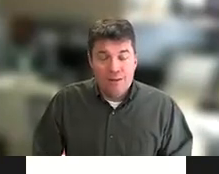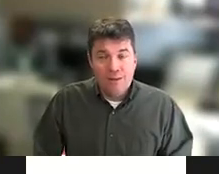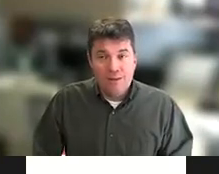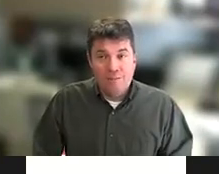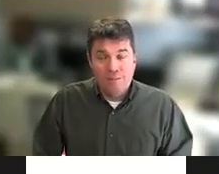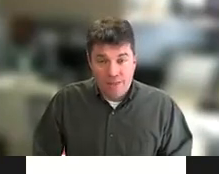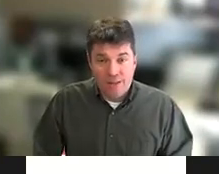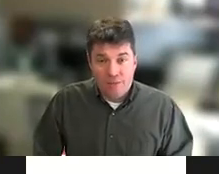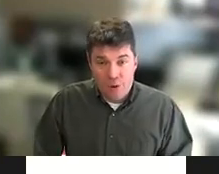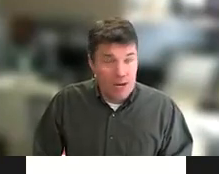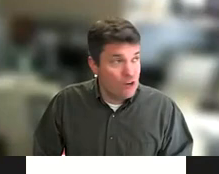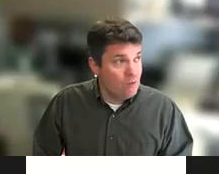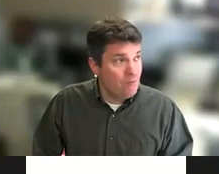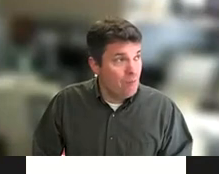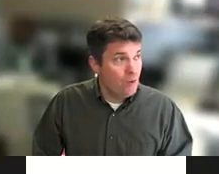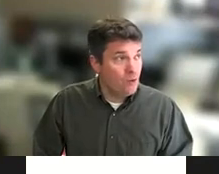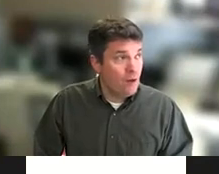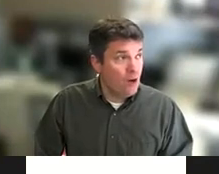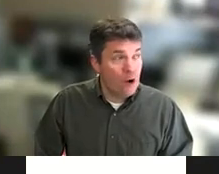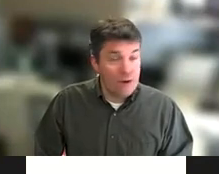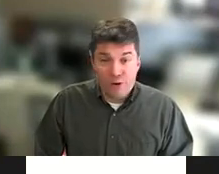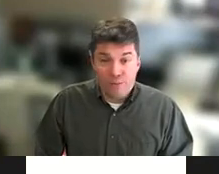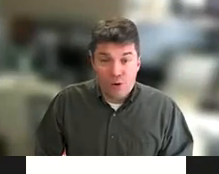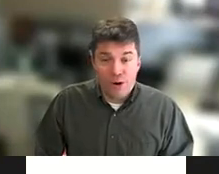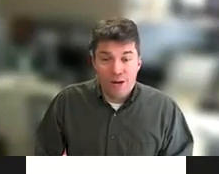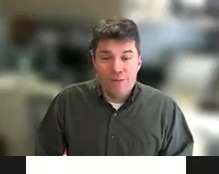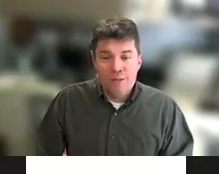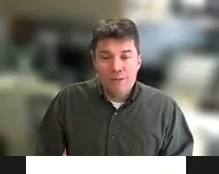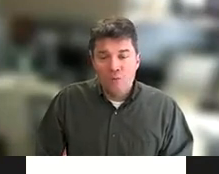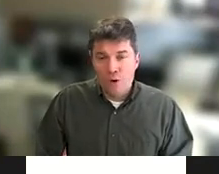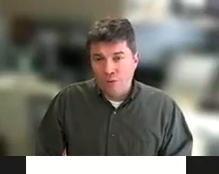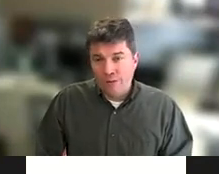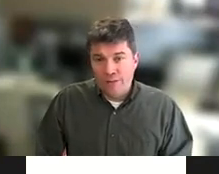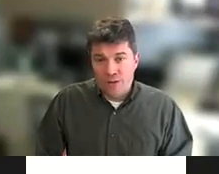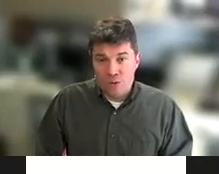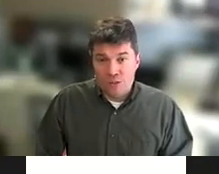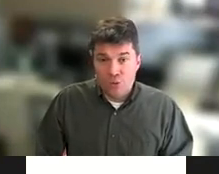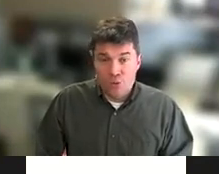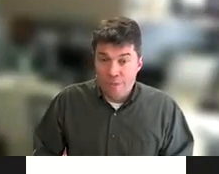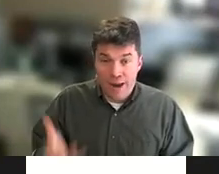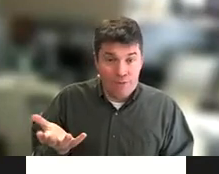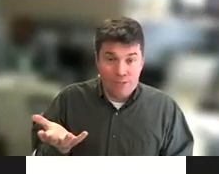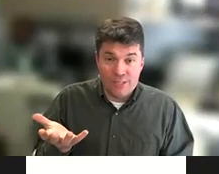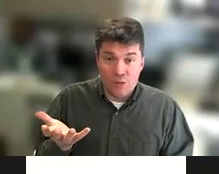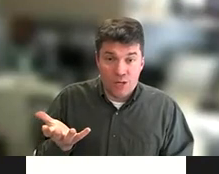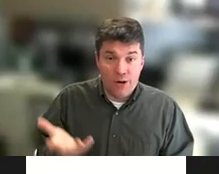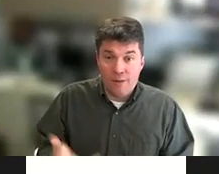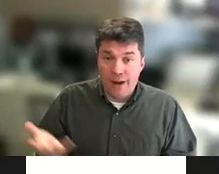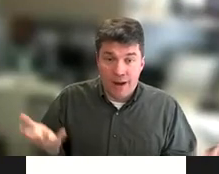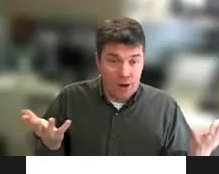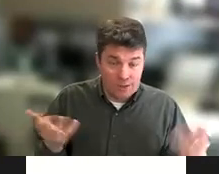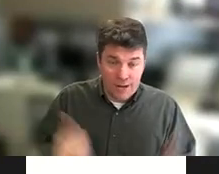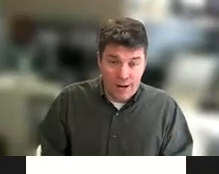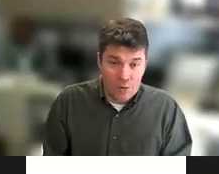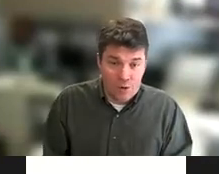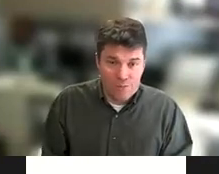main method of communication. We also have a hard of hearing program, working with individuals who may have residual